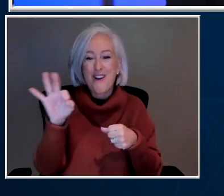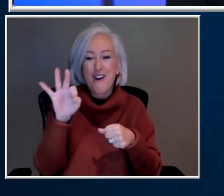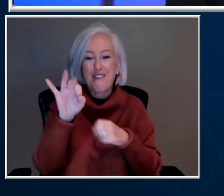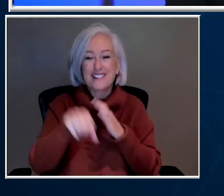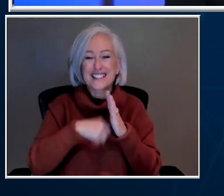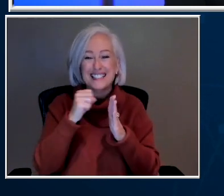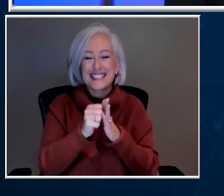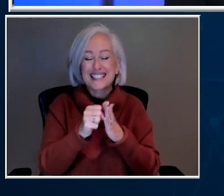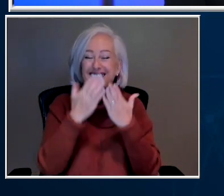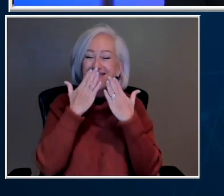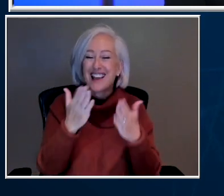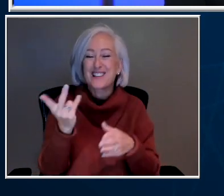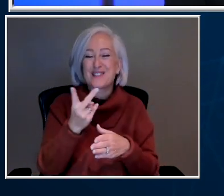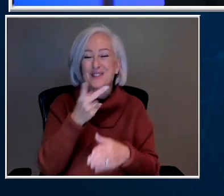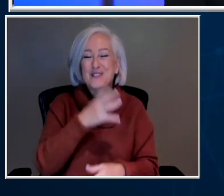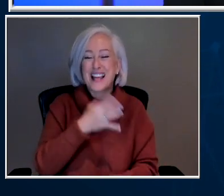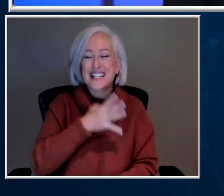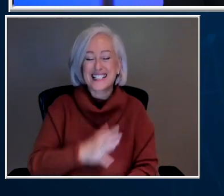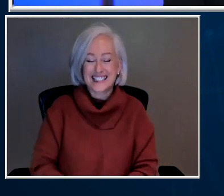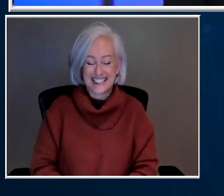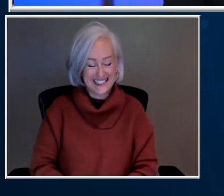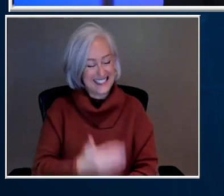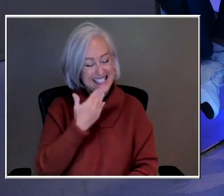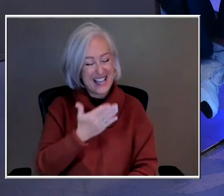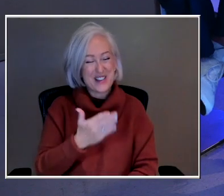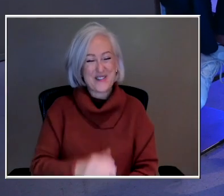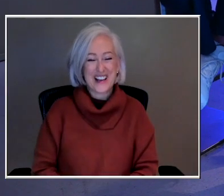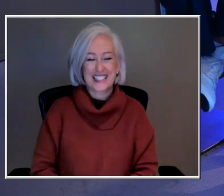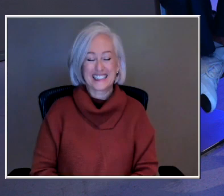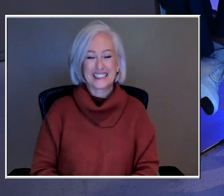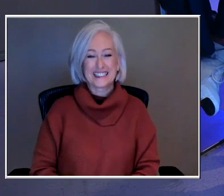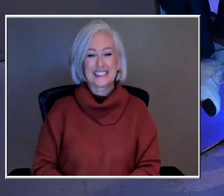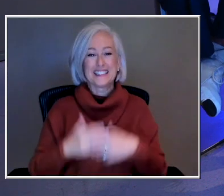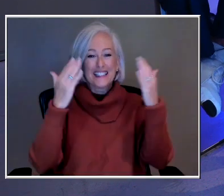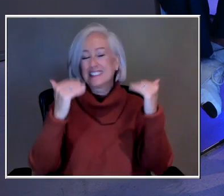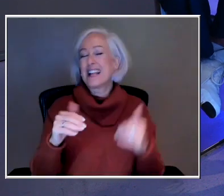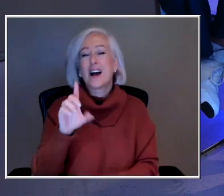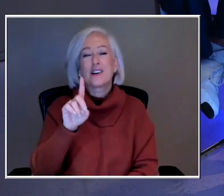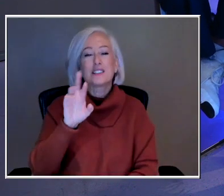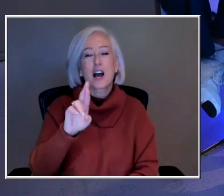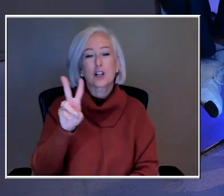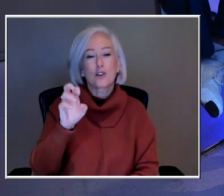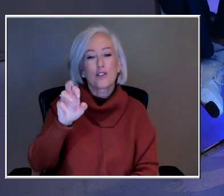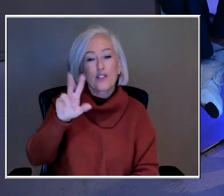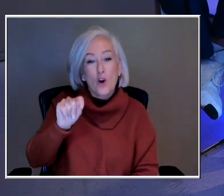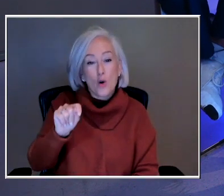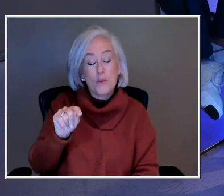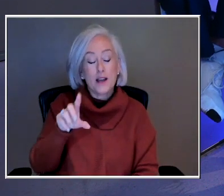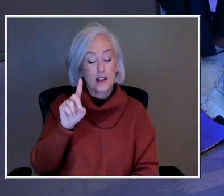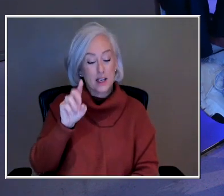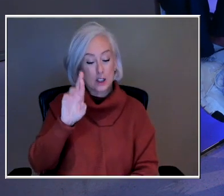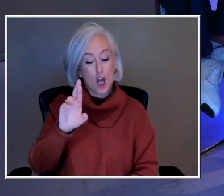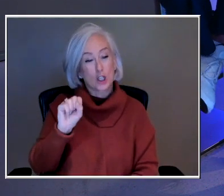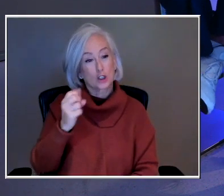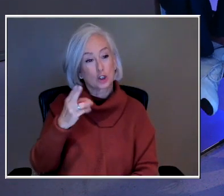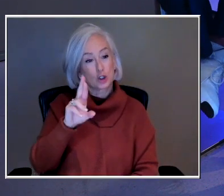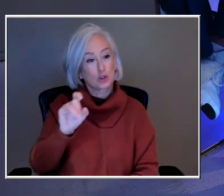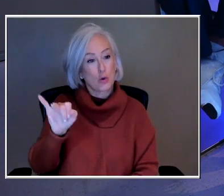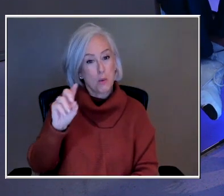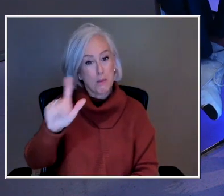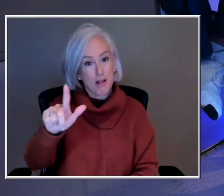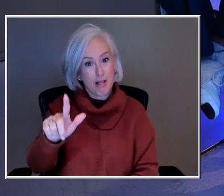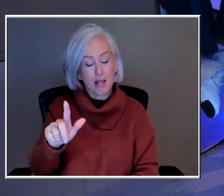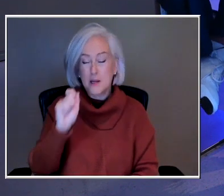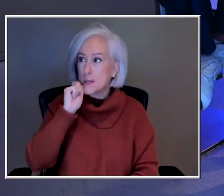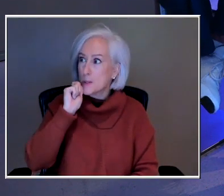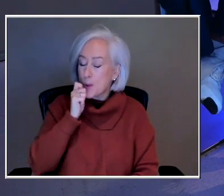you. Thank you so much. All right, Dr. Vopat, Dr. Shrupwell, let's pick up the conversation. First of all, very cool facility. Oh,